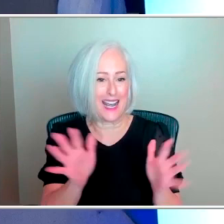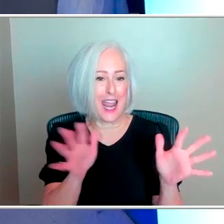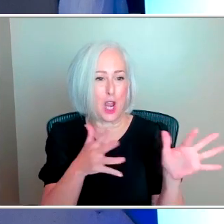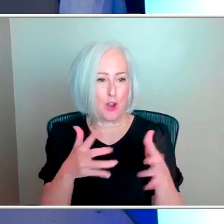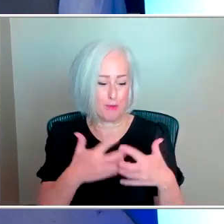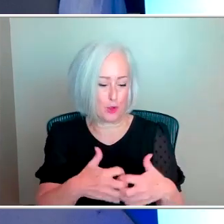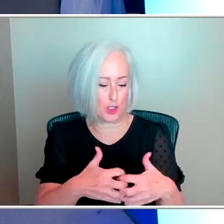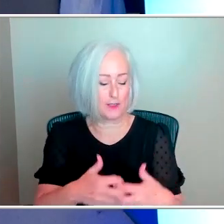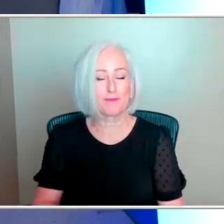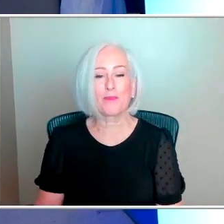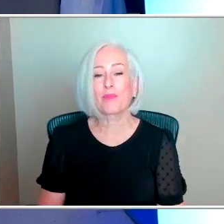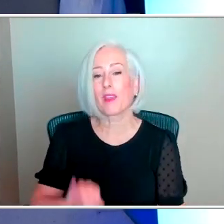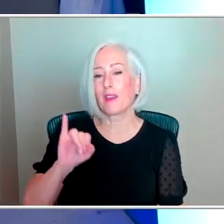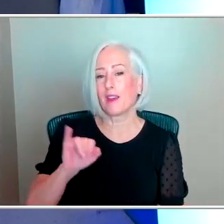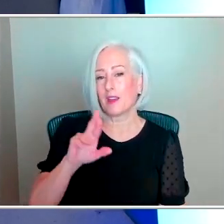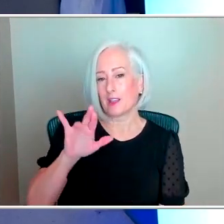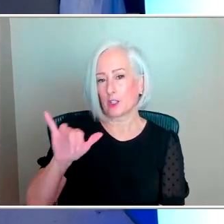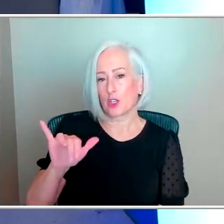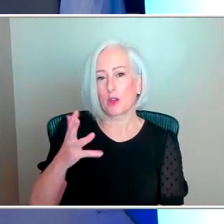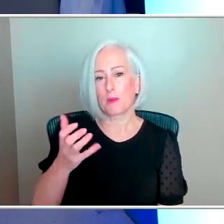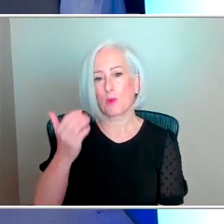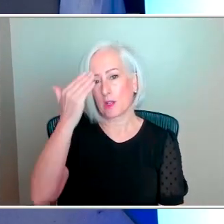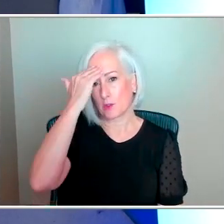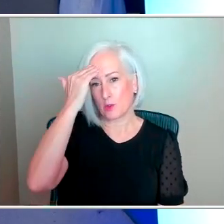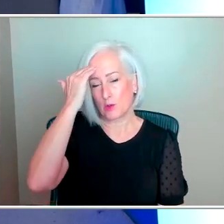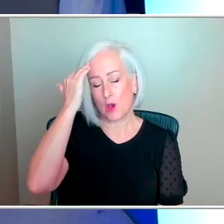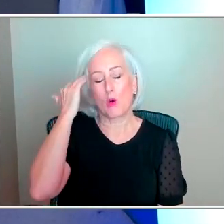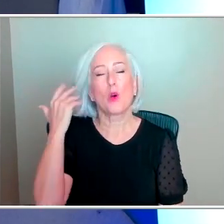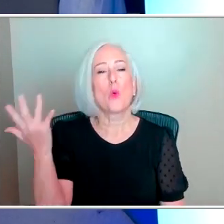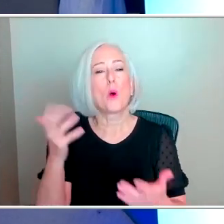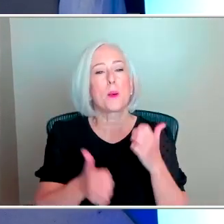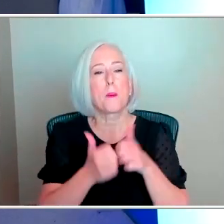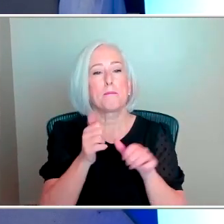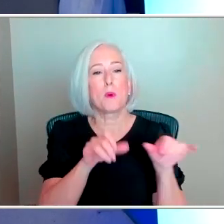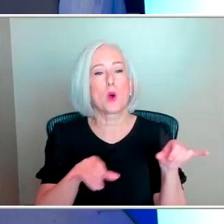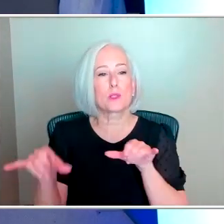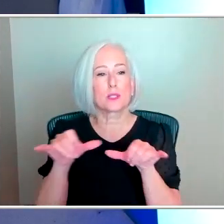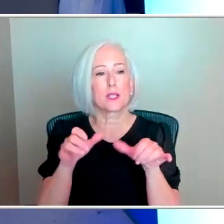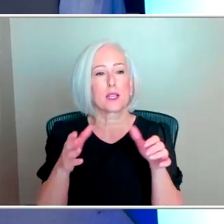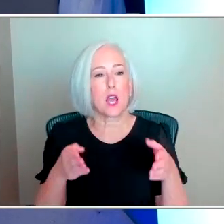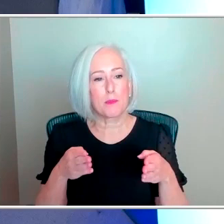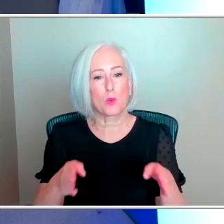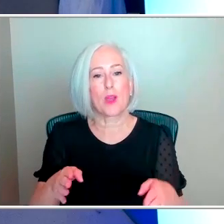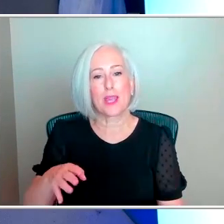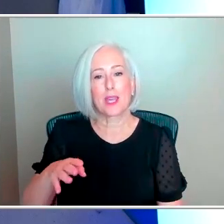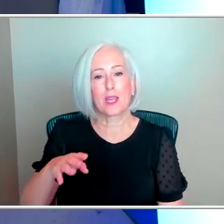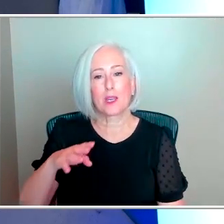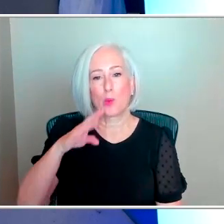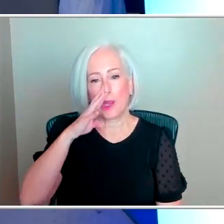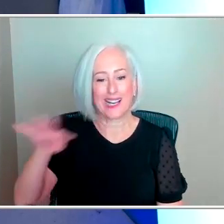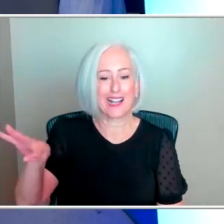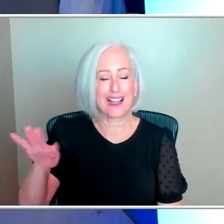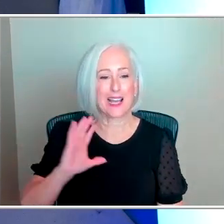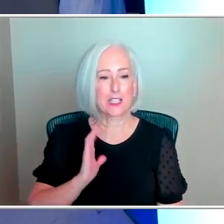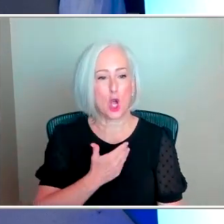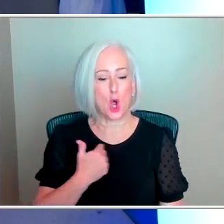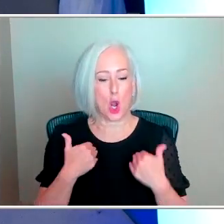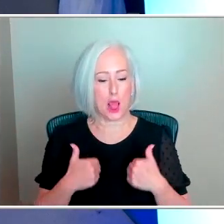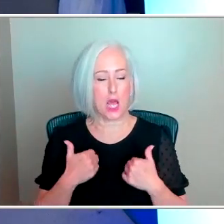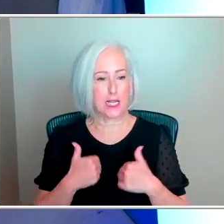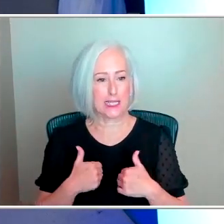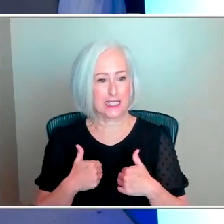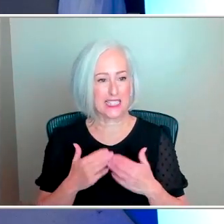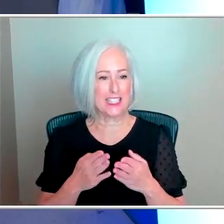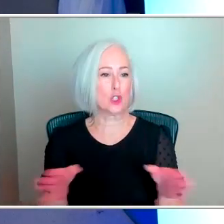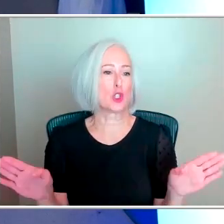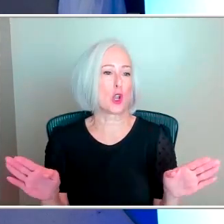is just a good question, flat out, what's the most common way we're neglecting our lungs in general? What are we